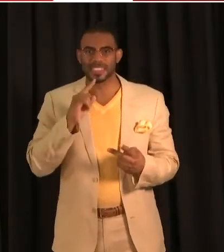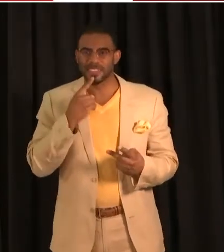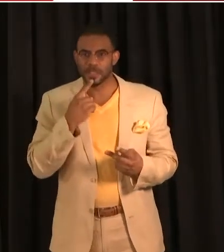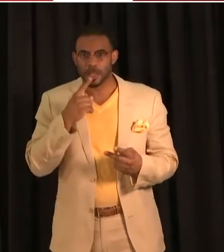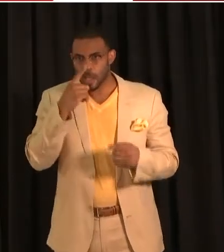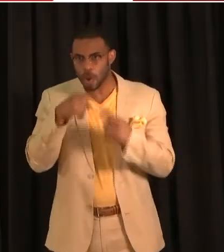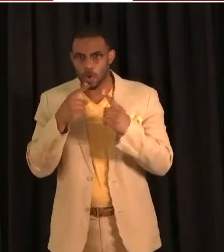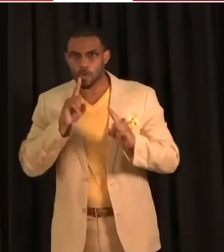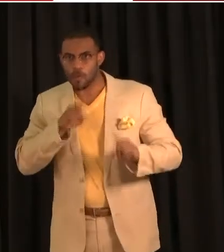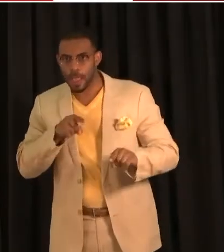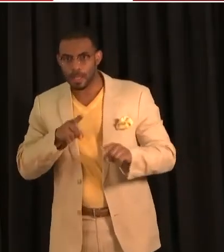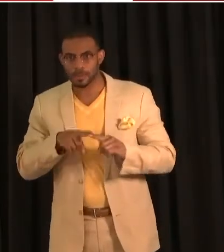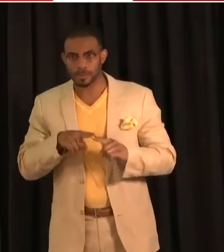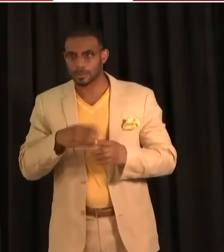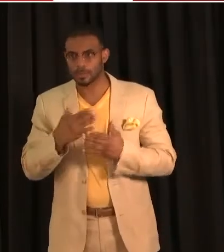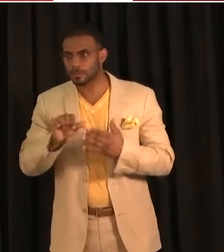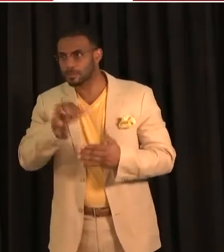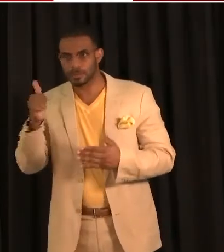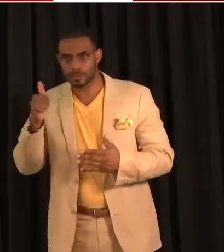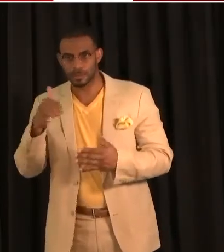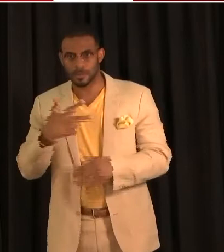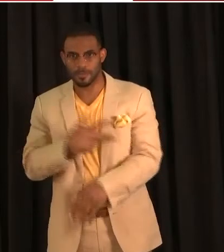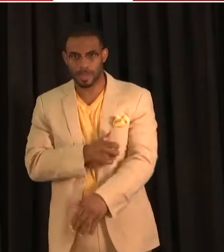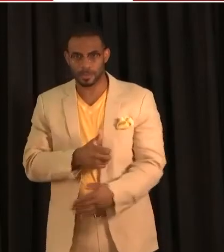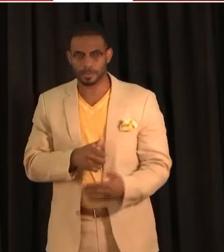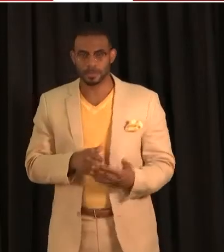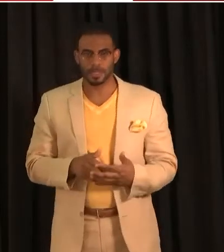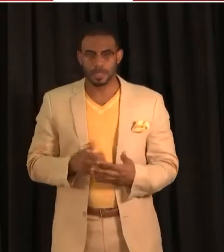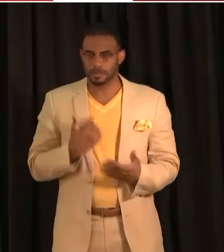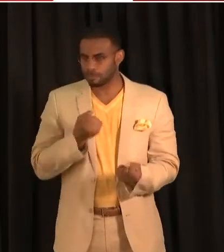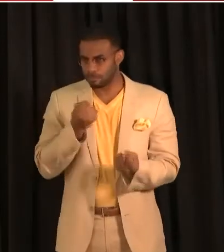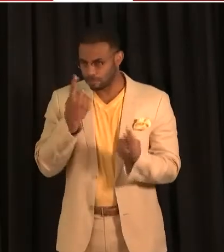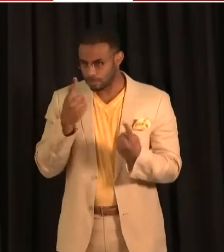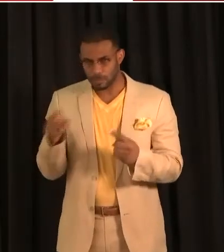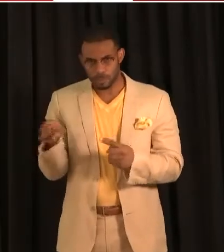a severe allergic reaction to a component in the vaccine as well.